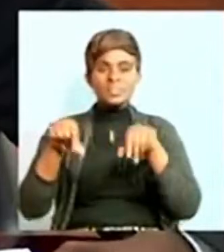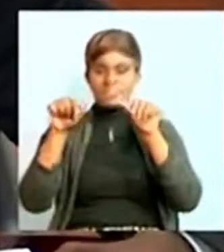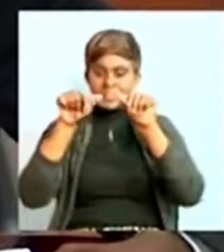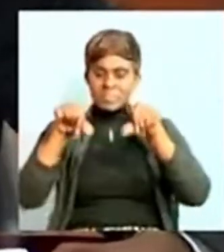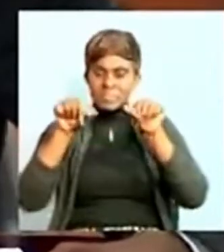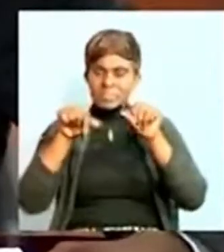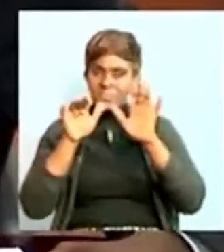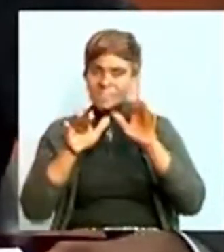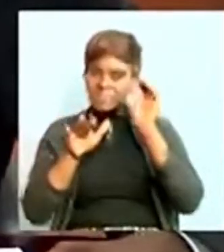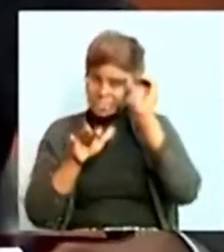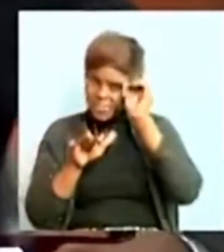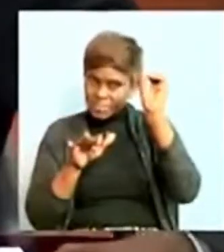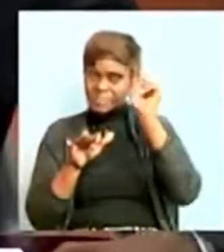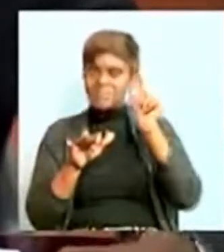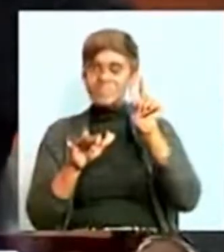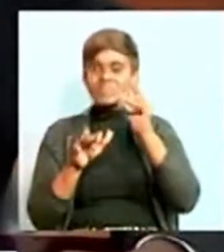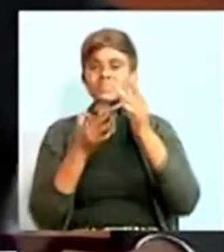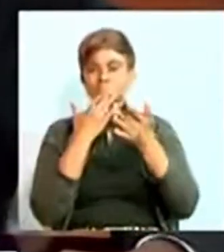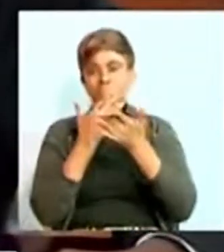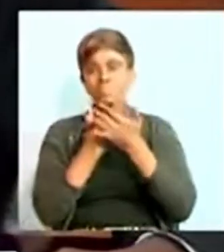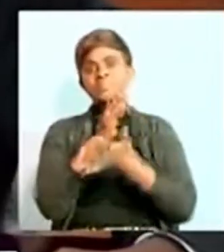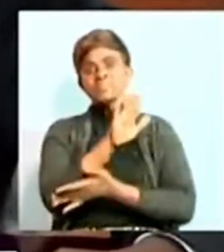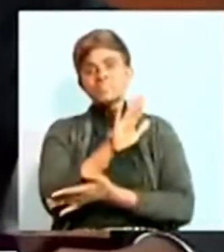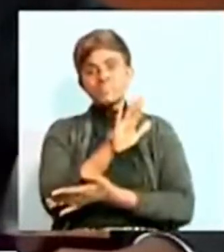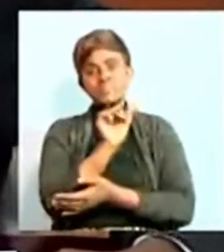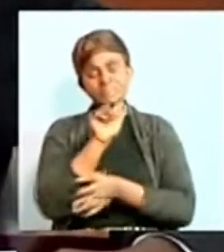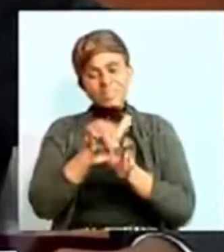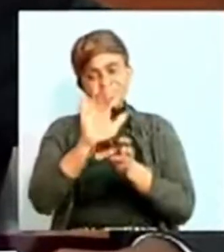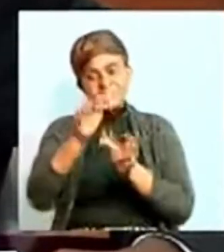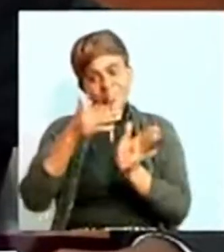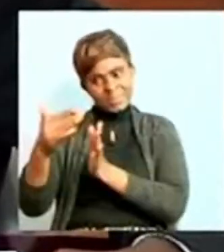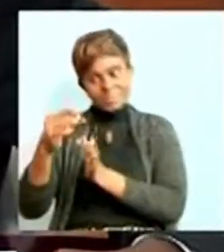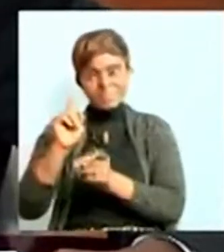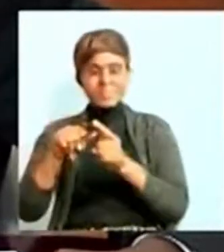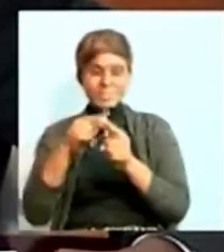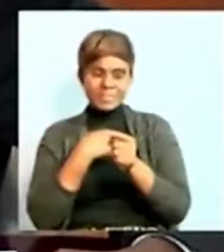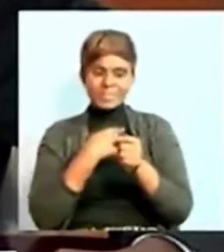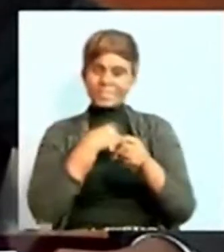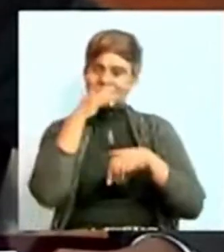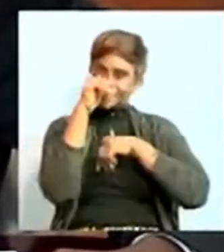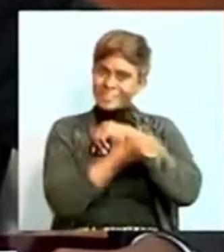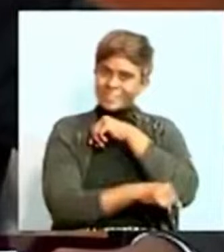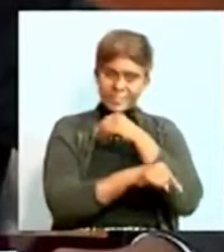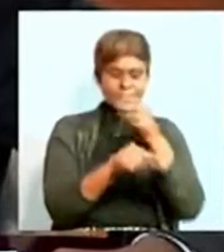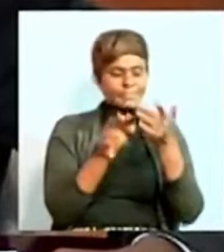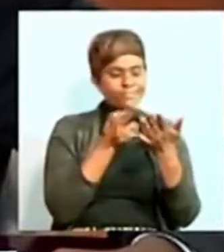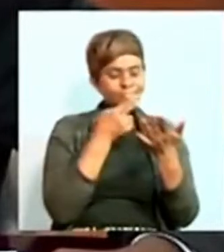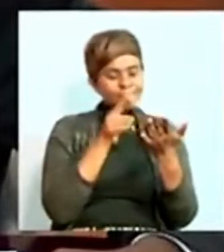auditor's opinion, which is very good on your side. But I've gone into the letter